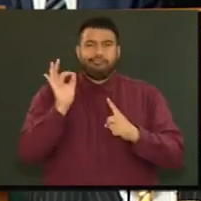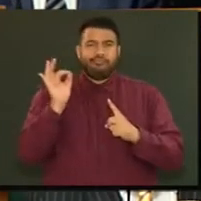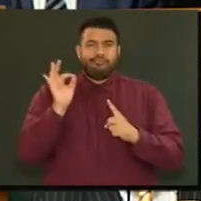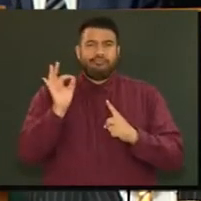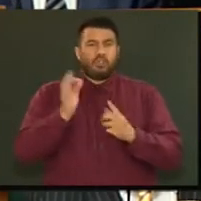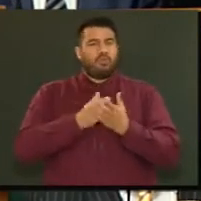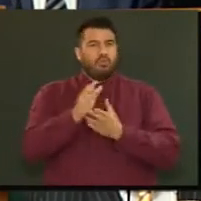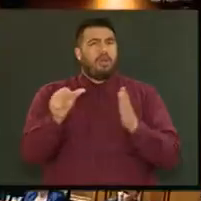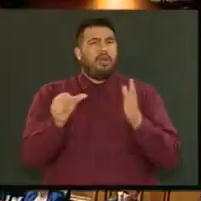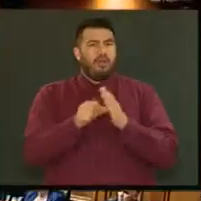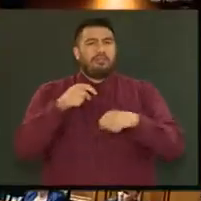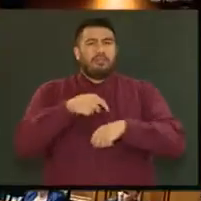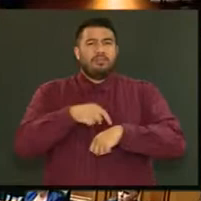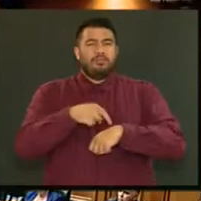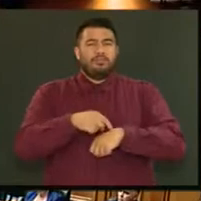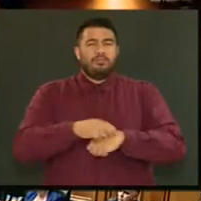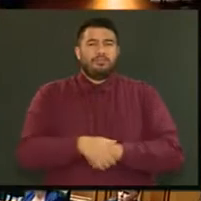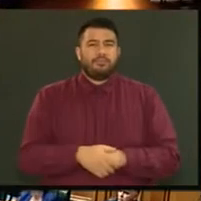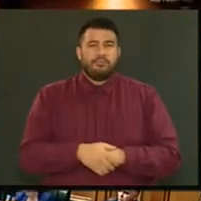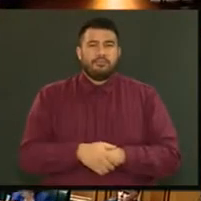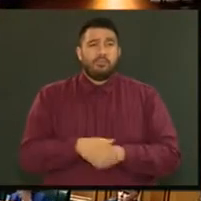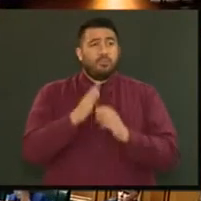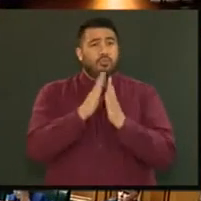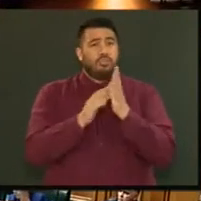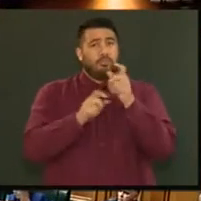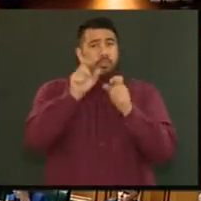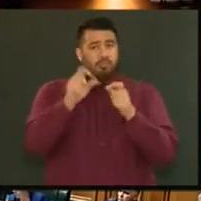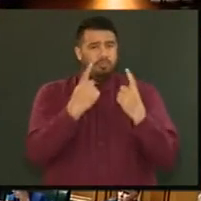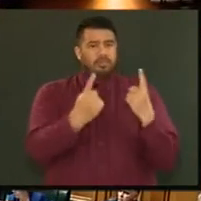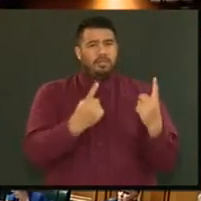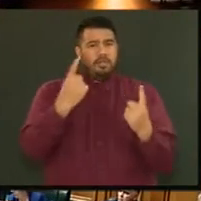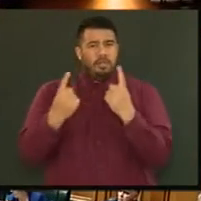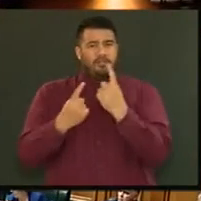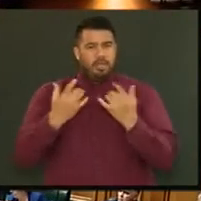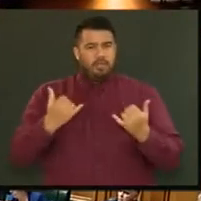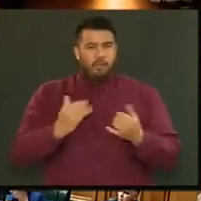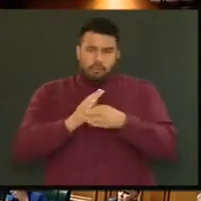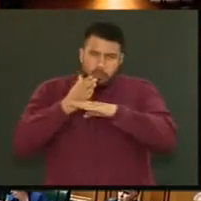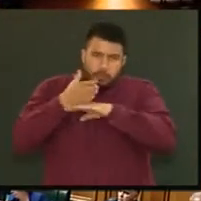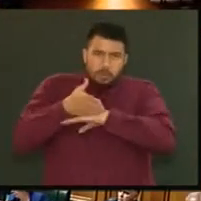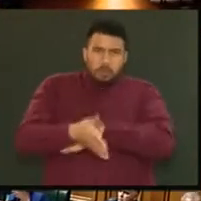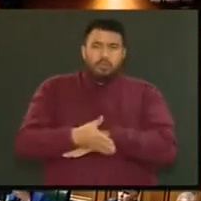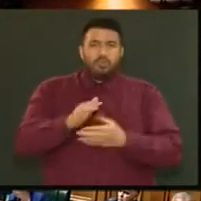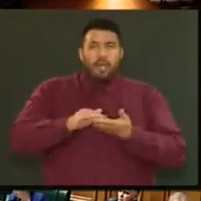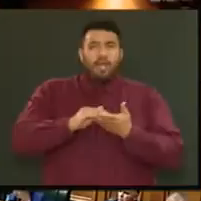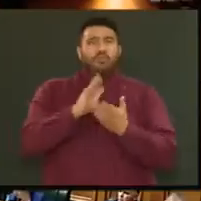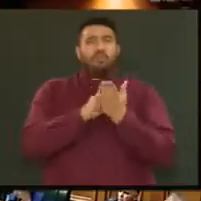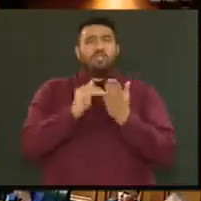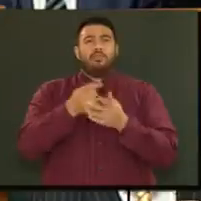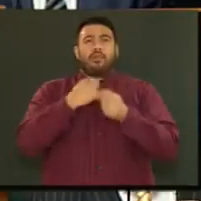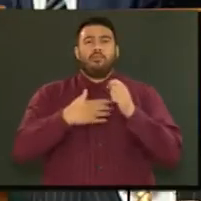of circumstances. It is New Zealanders who are striving to build a more confident and more robust